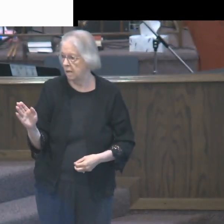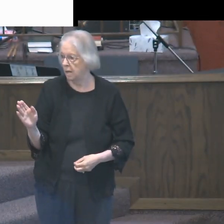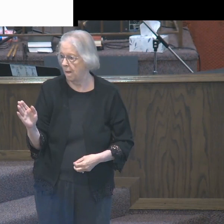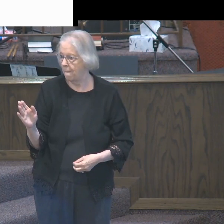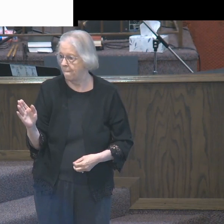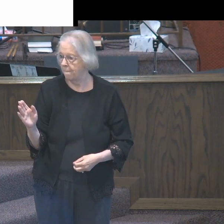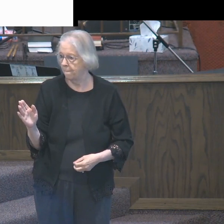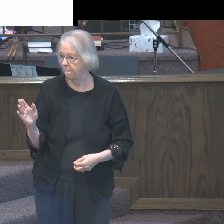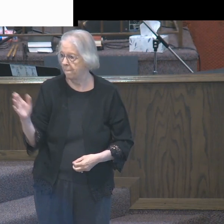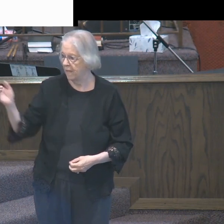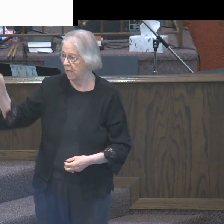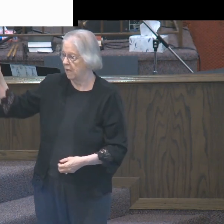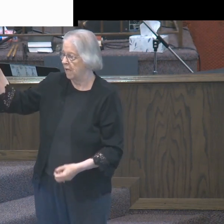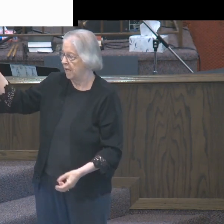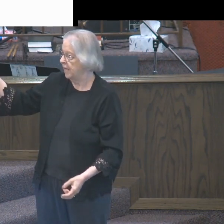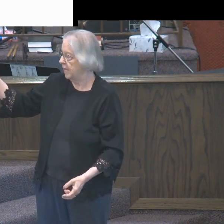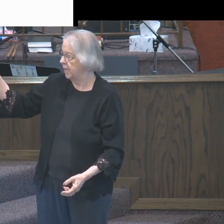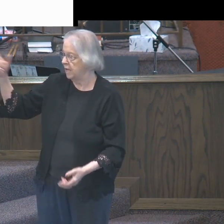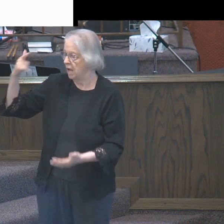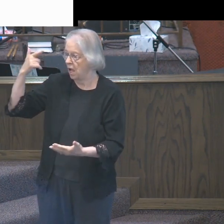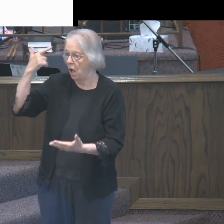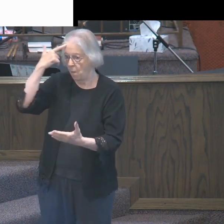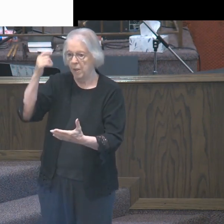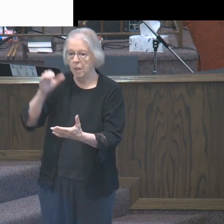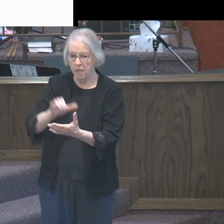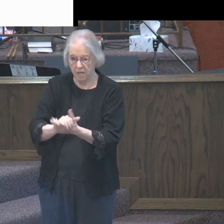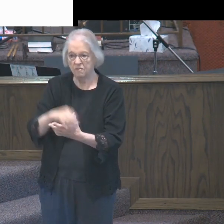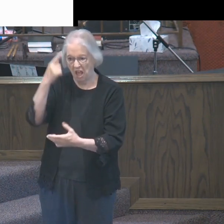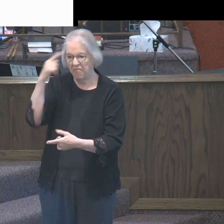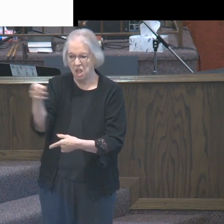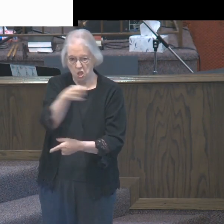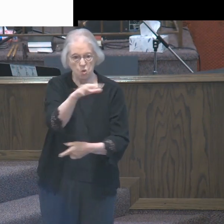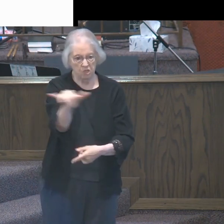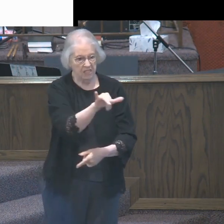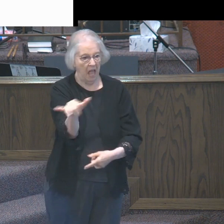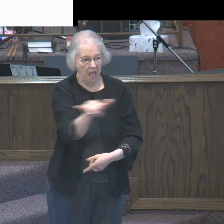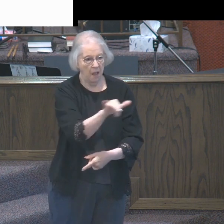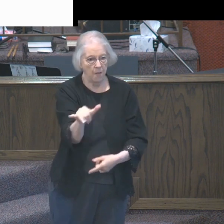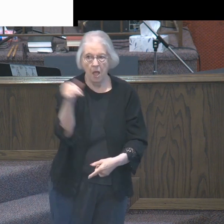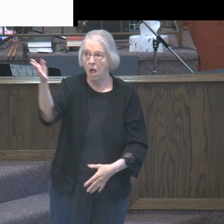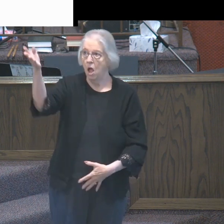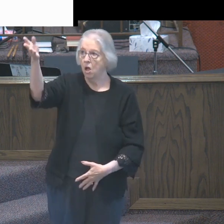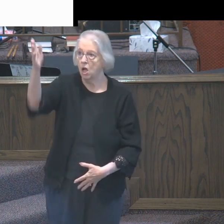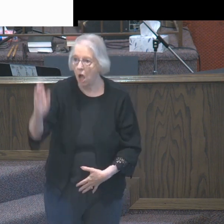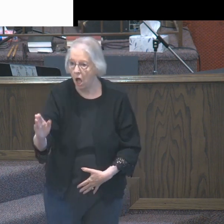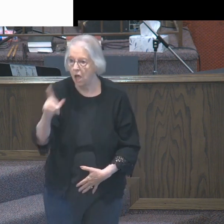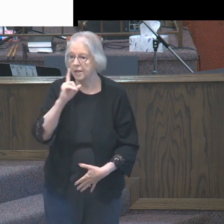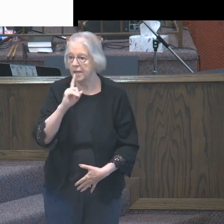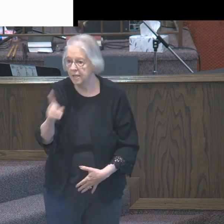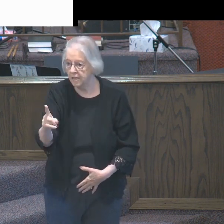I believe, and probably you do as well, that God is